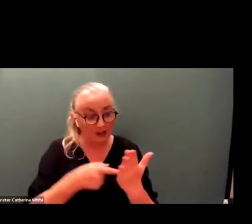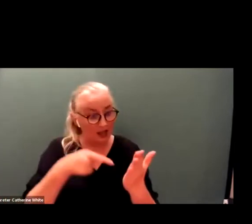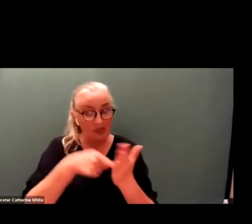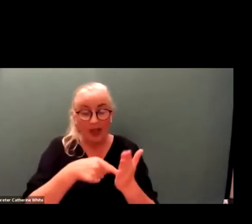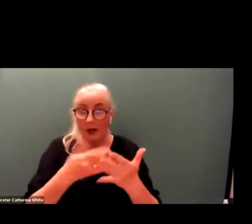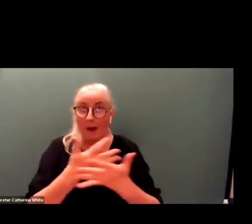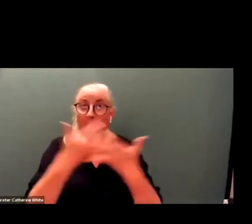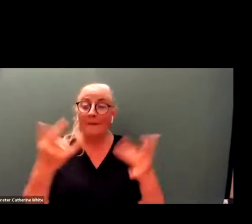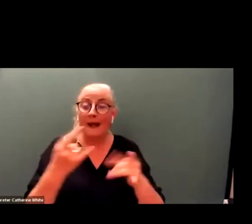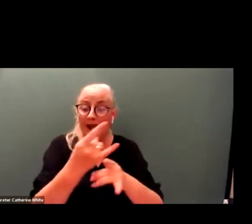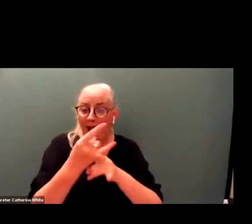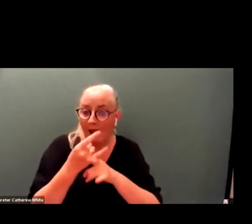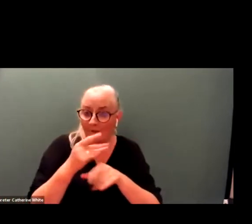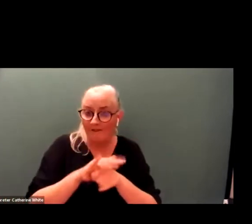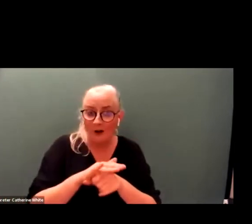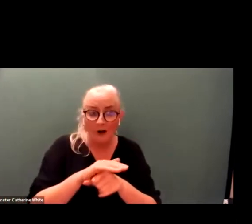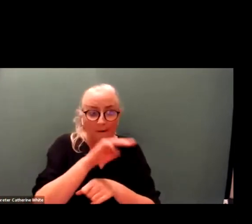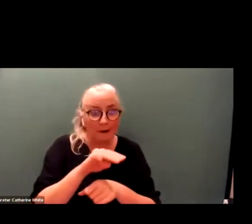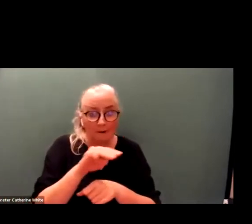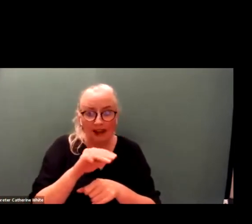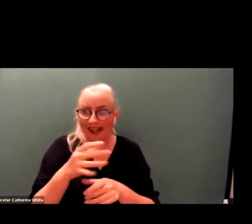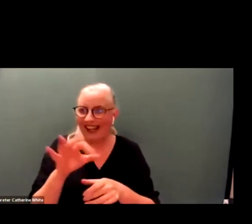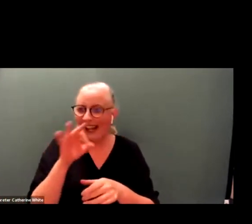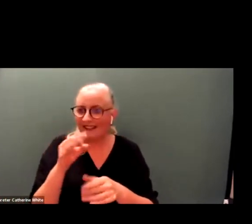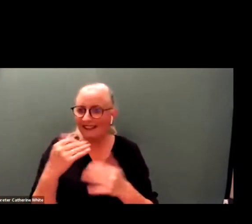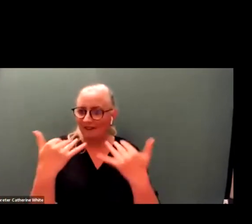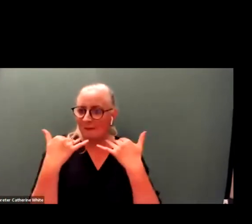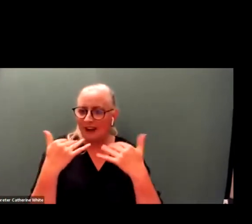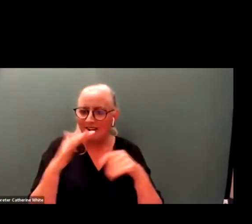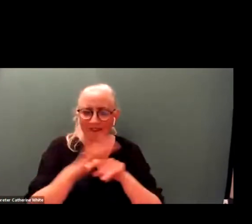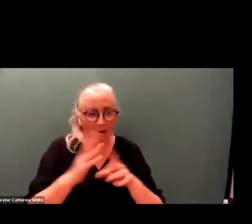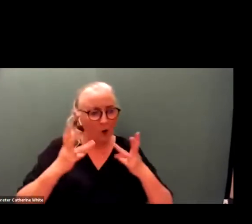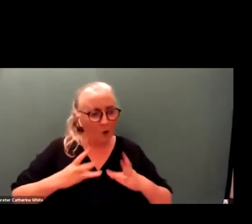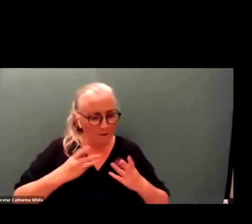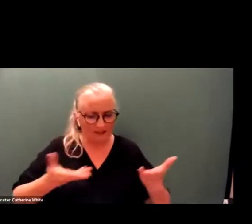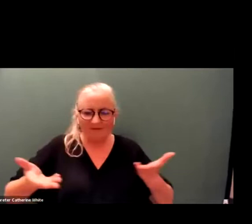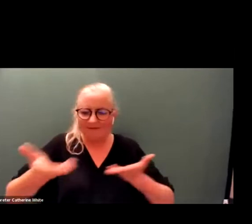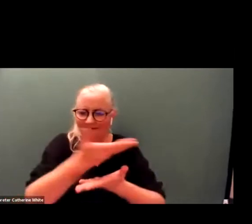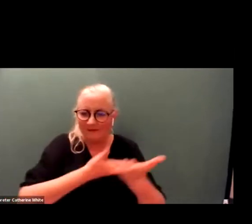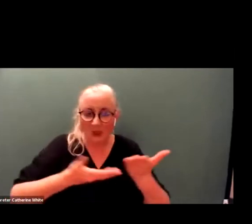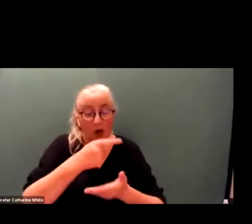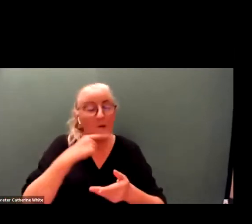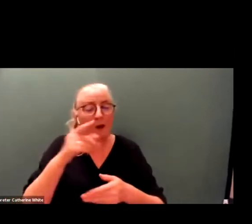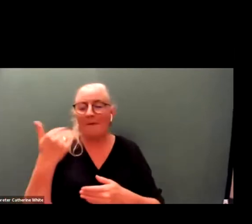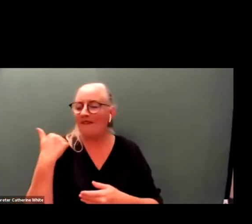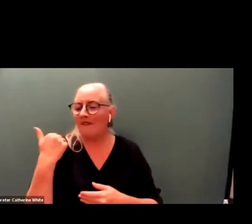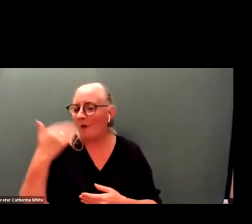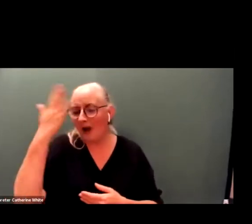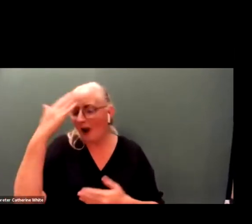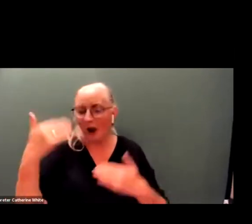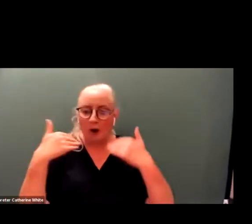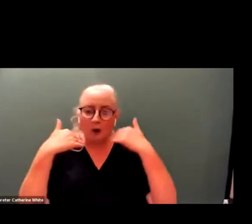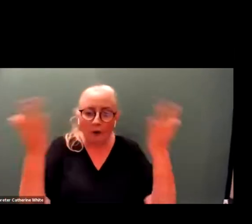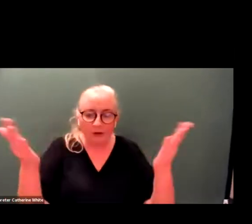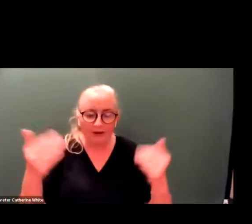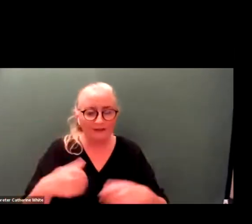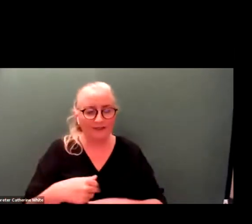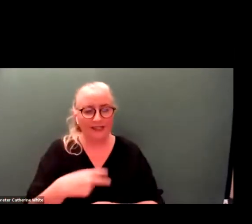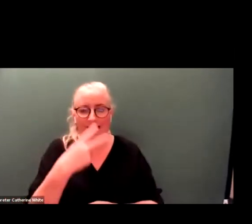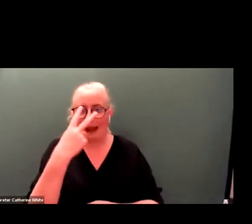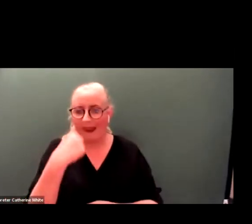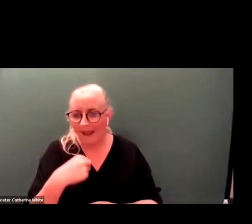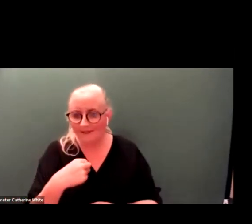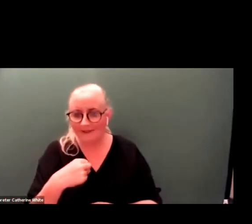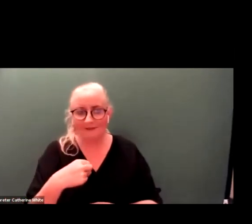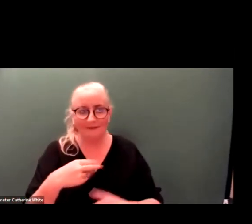for women gaining information and support for each other. So traditionally we thought of menopause as hot flushes, night sweats, maybe a bit of moodiness,